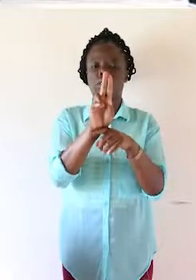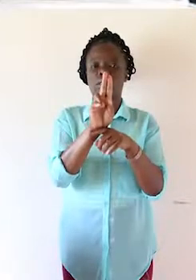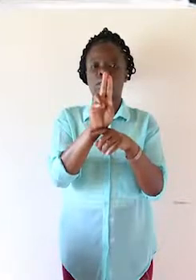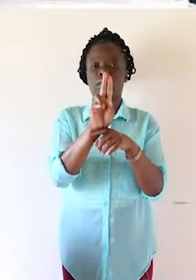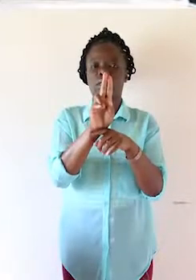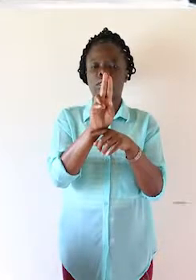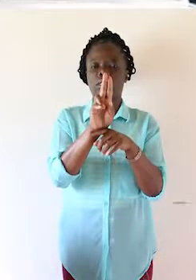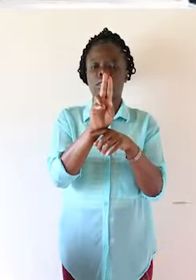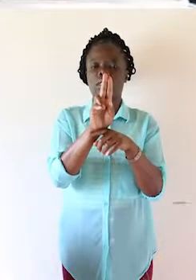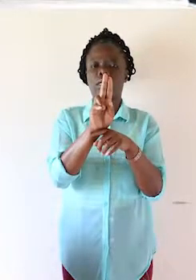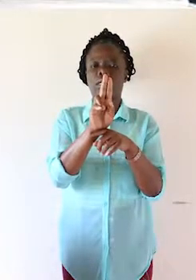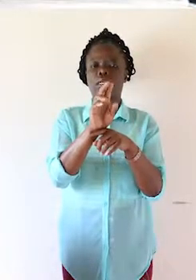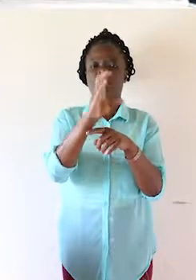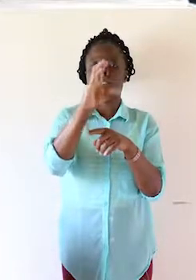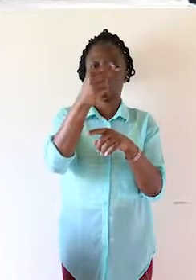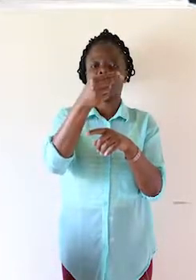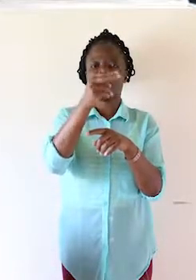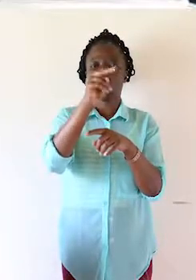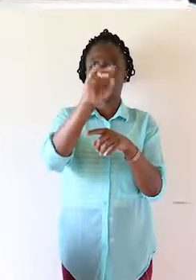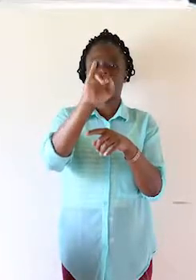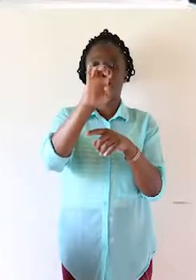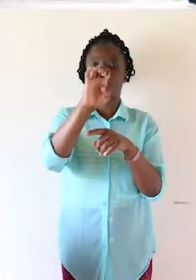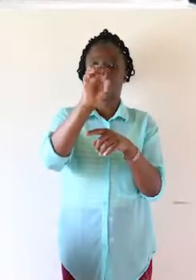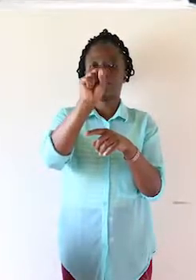you'll use a chisel. So this one is a